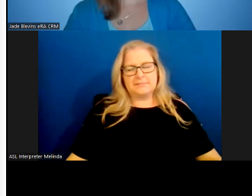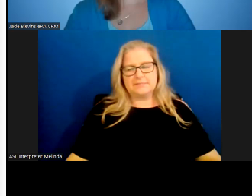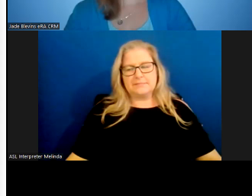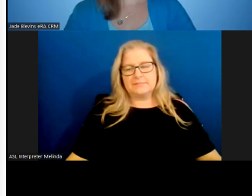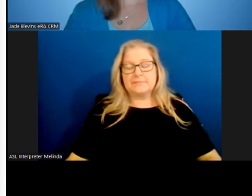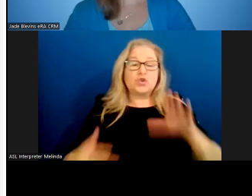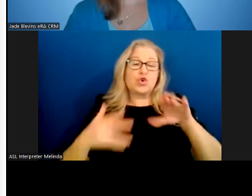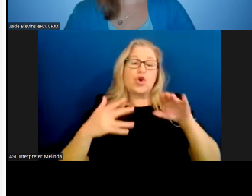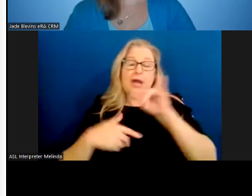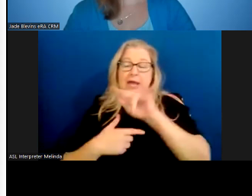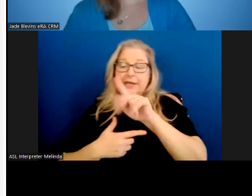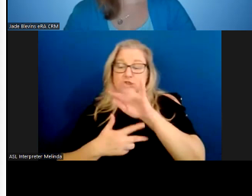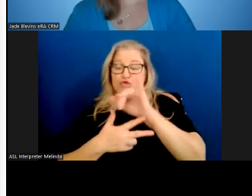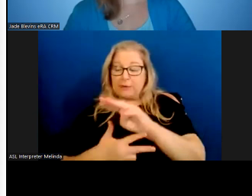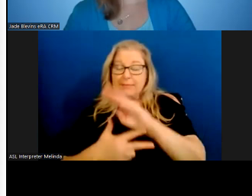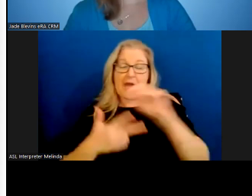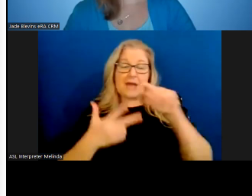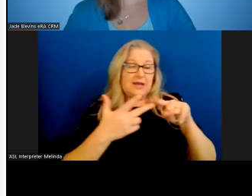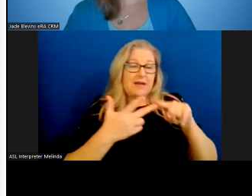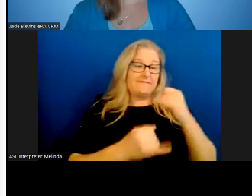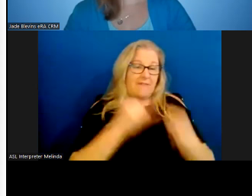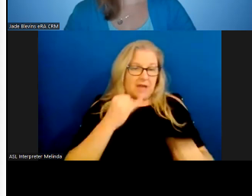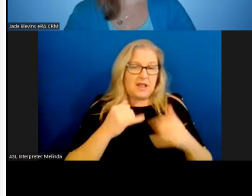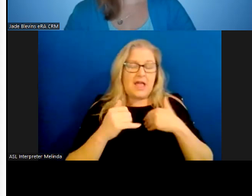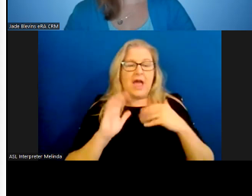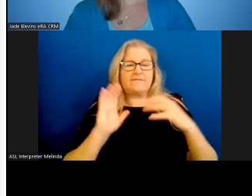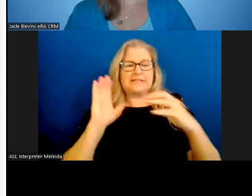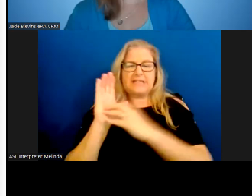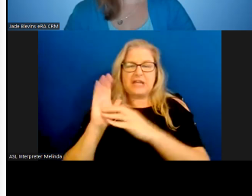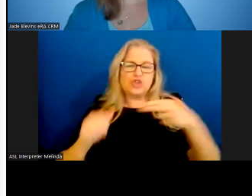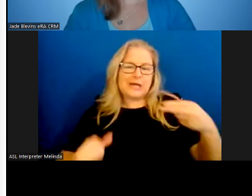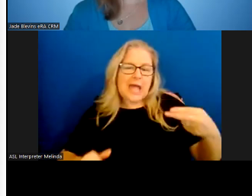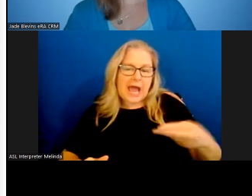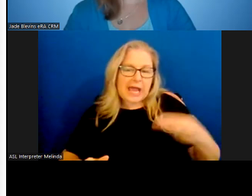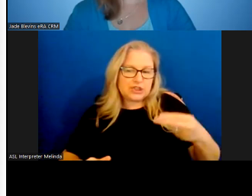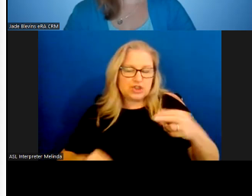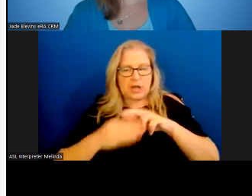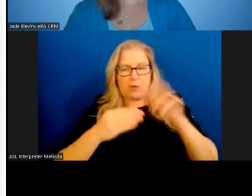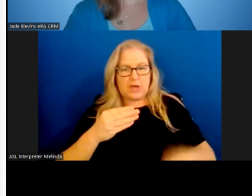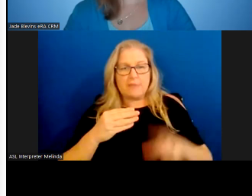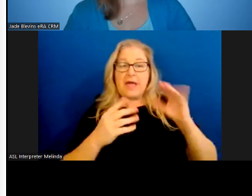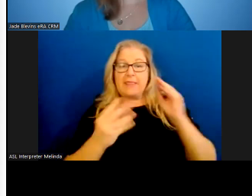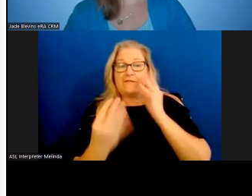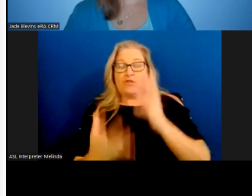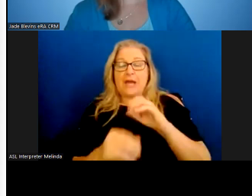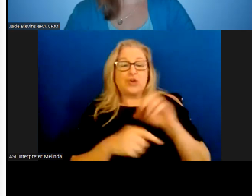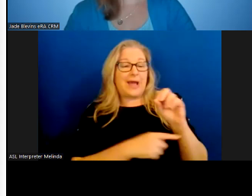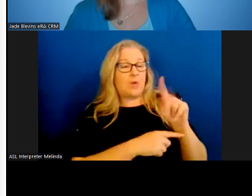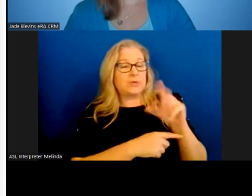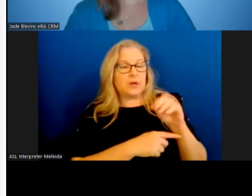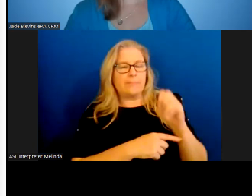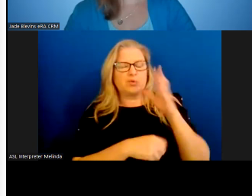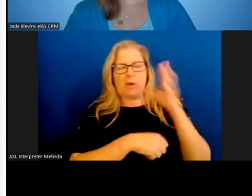Your interim and your final RPPR both have Section H outcomes. The information in the outcome section will be